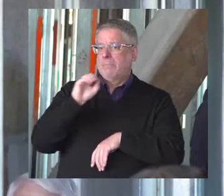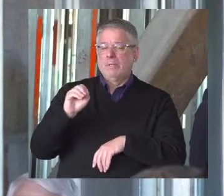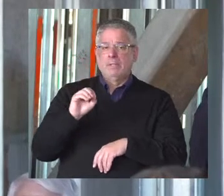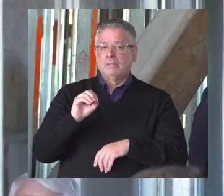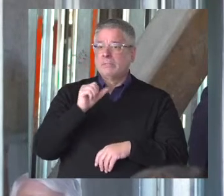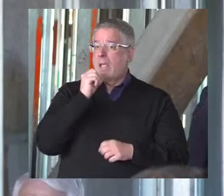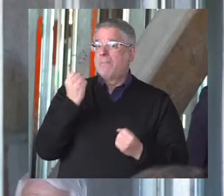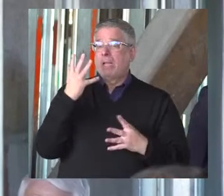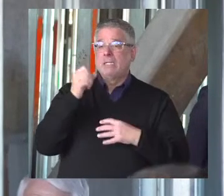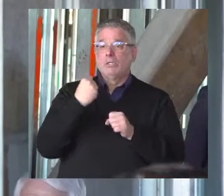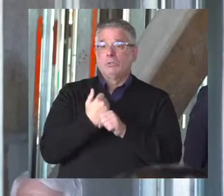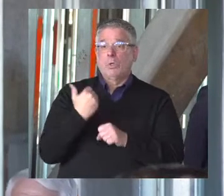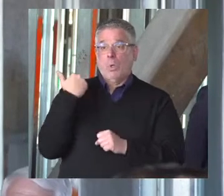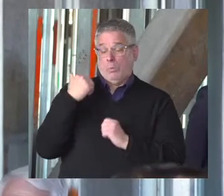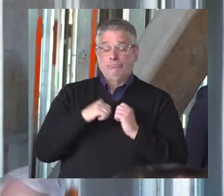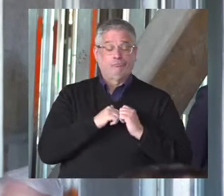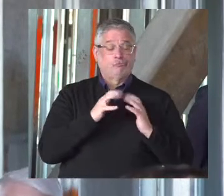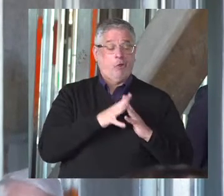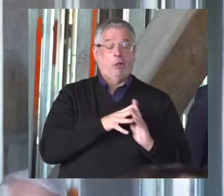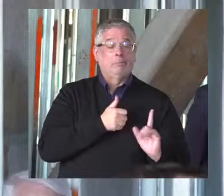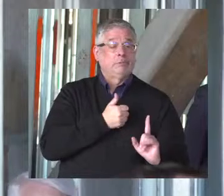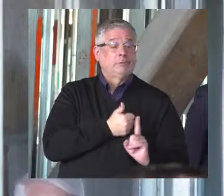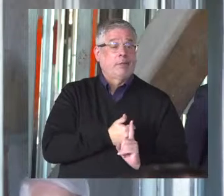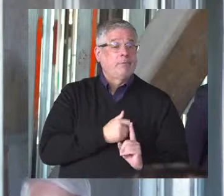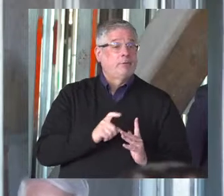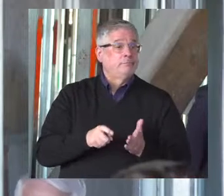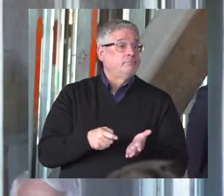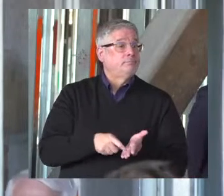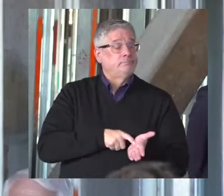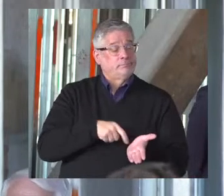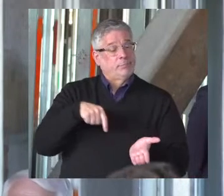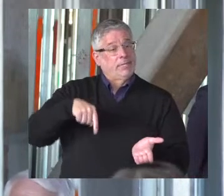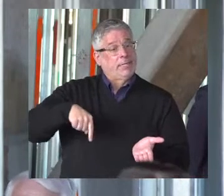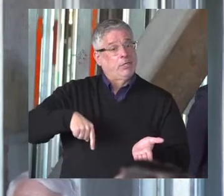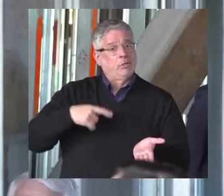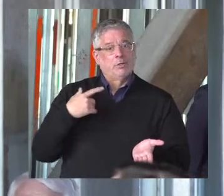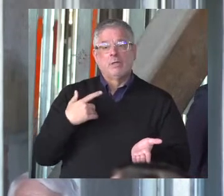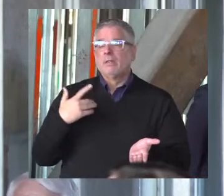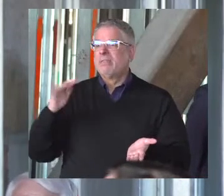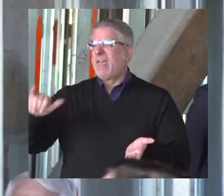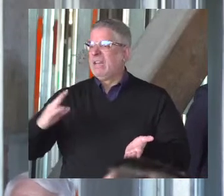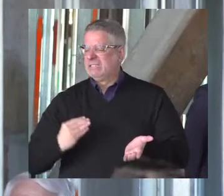that many years ago was a startup themselves. And here they are helping